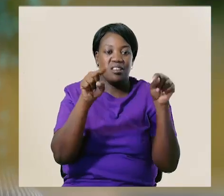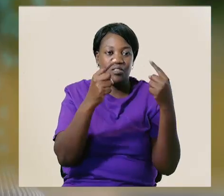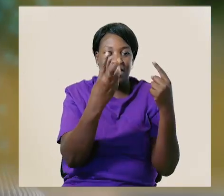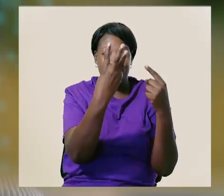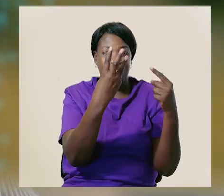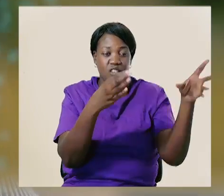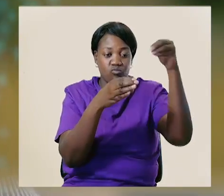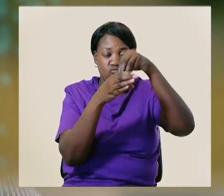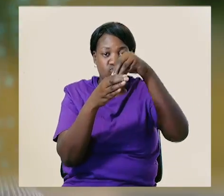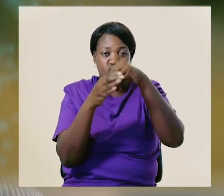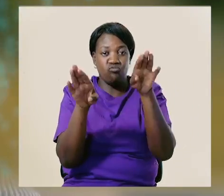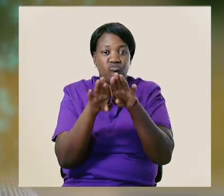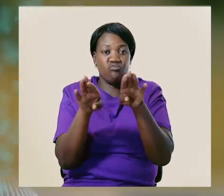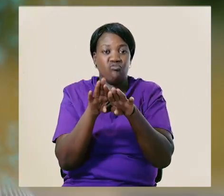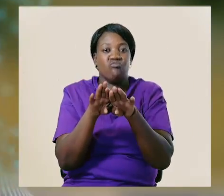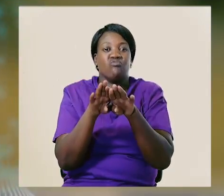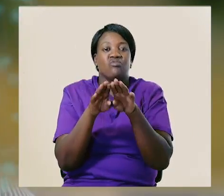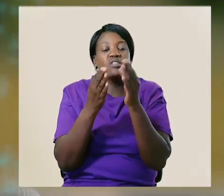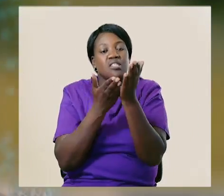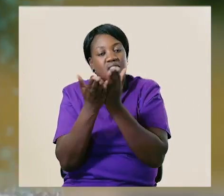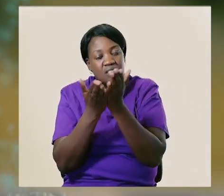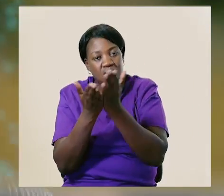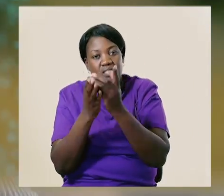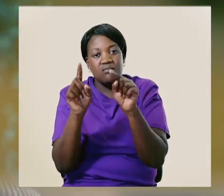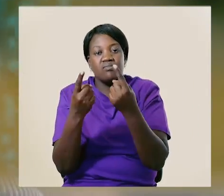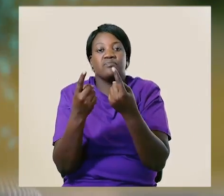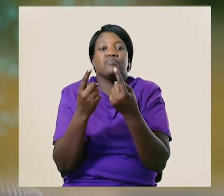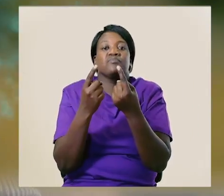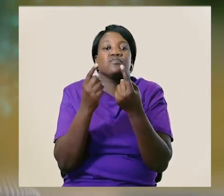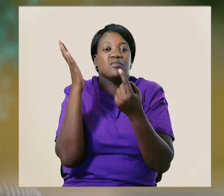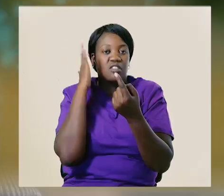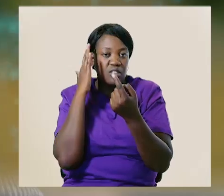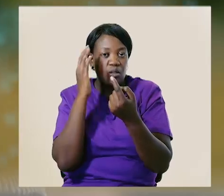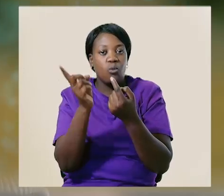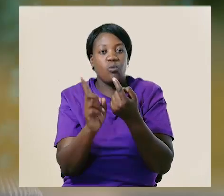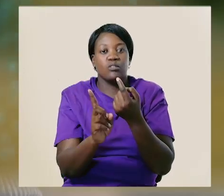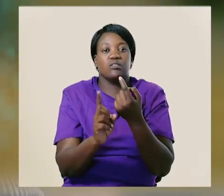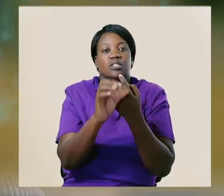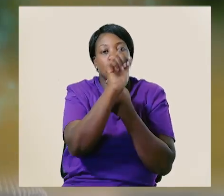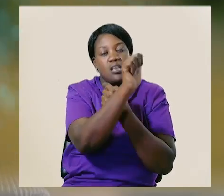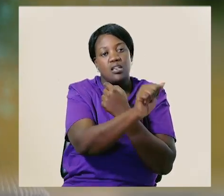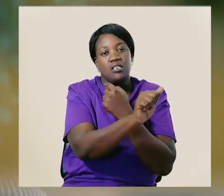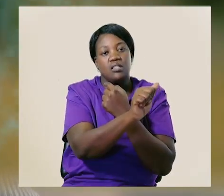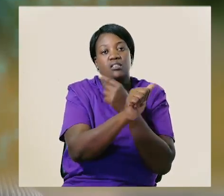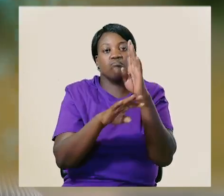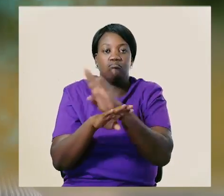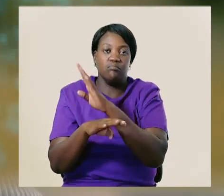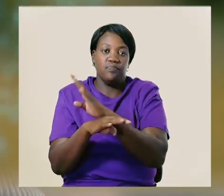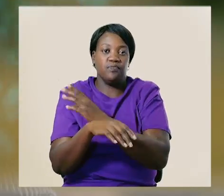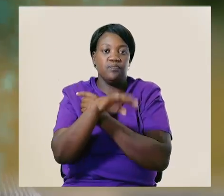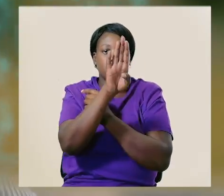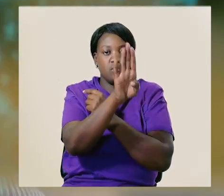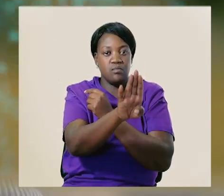the factors of production to produce goods and services is known as A,